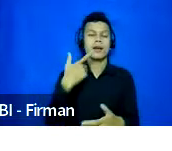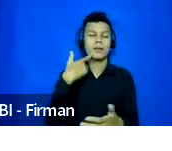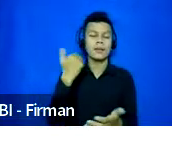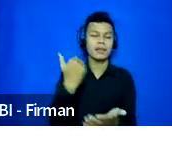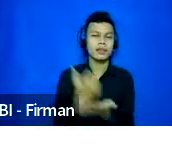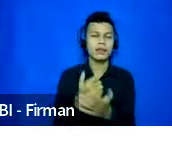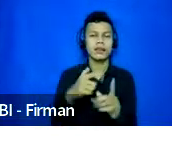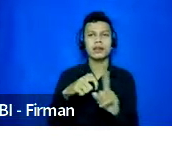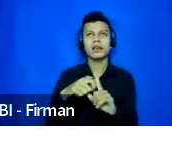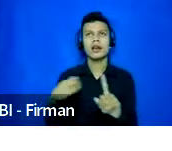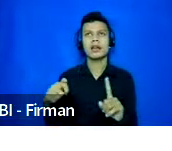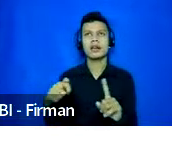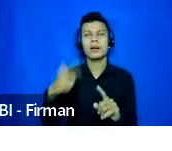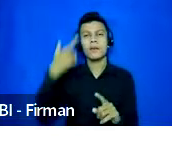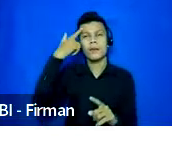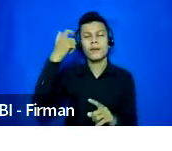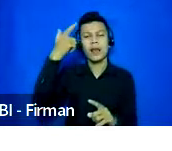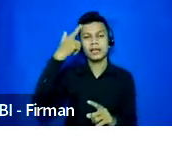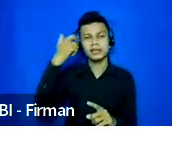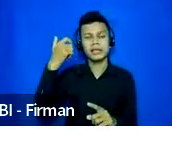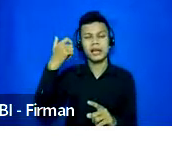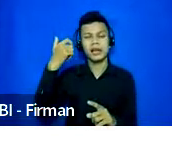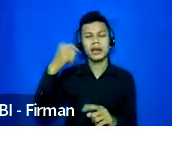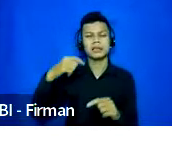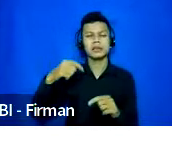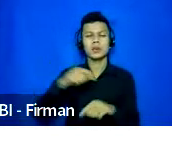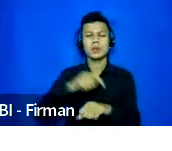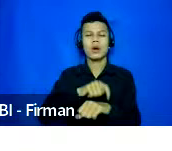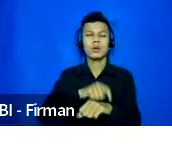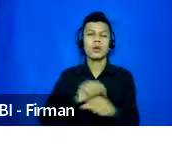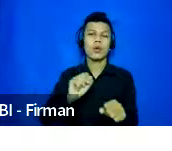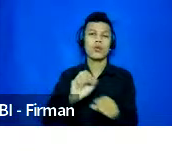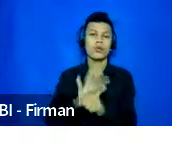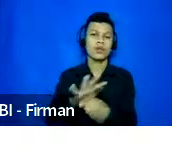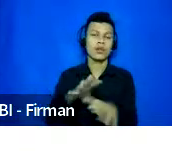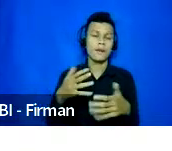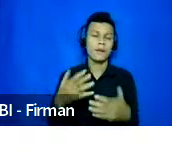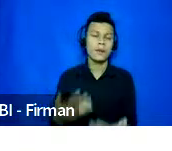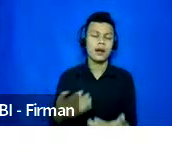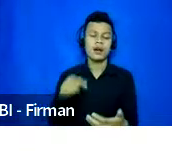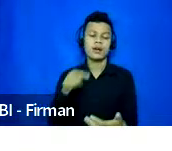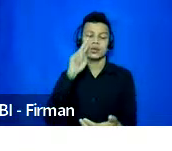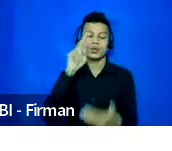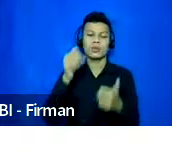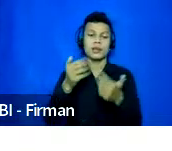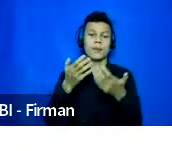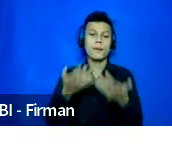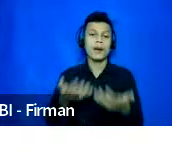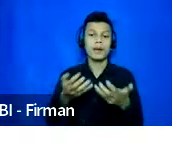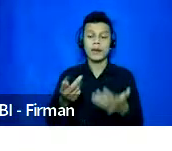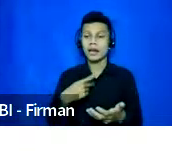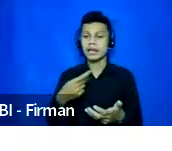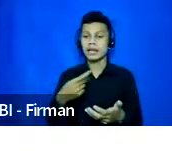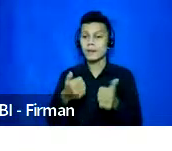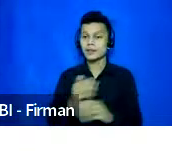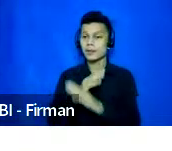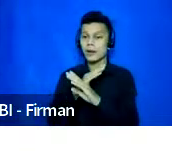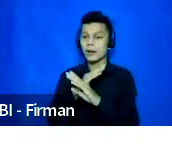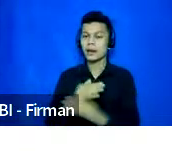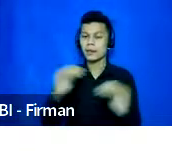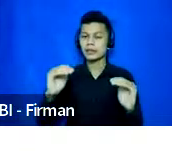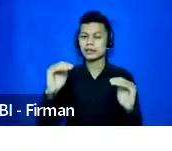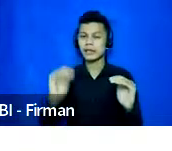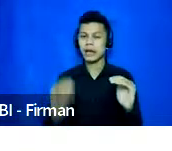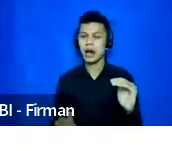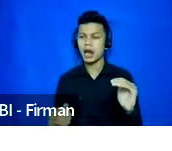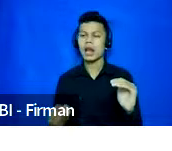COVID learning is also how to addressing the gap of teacher